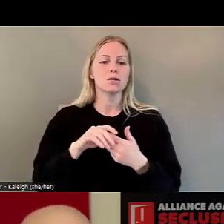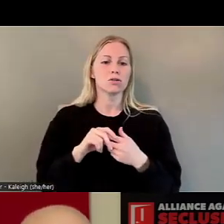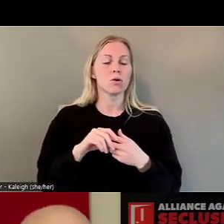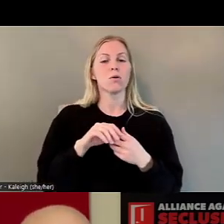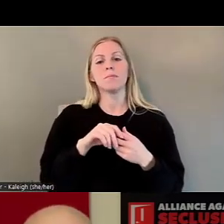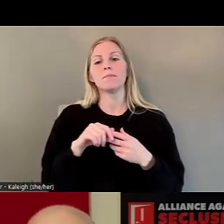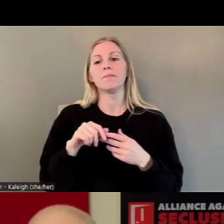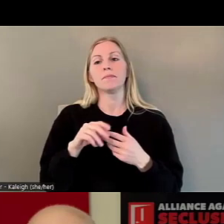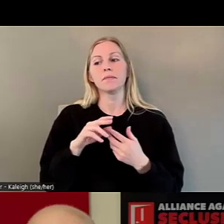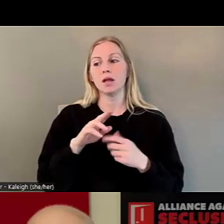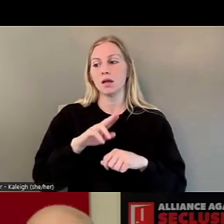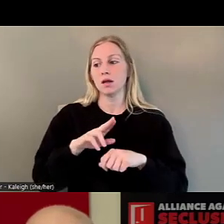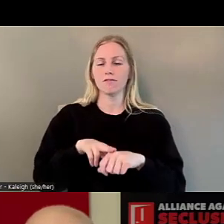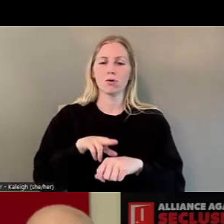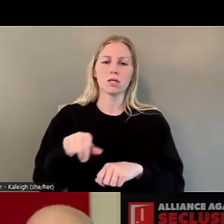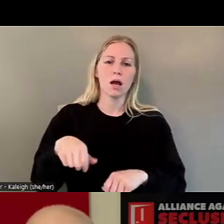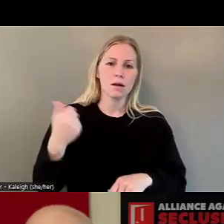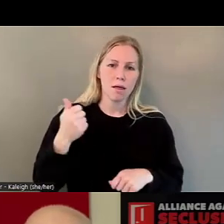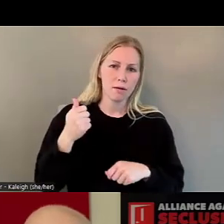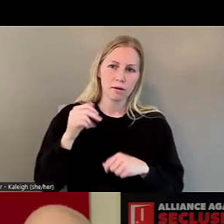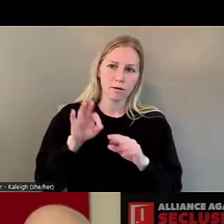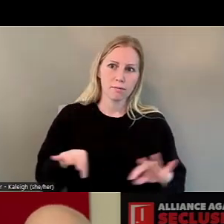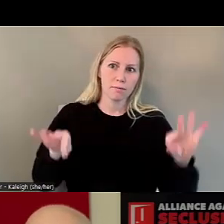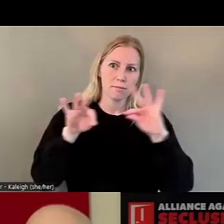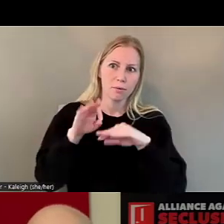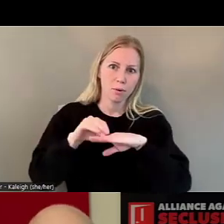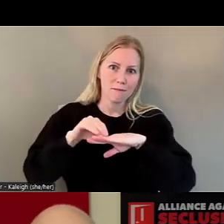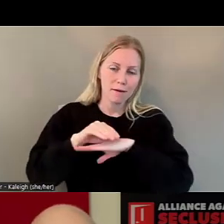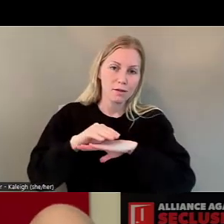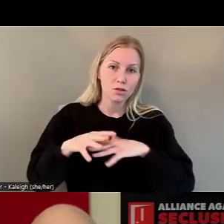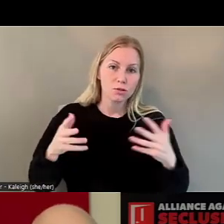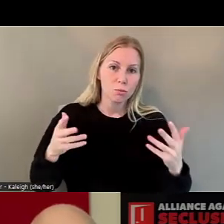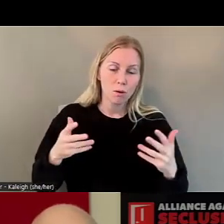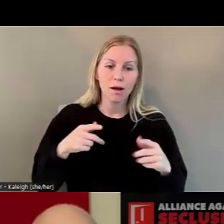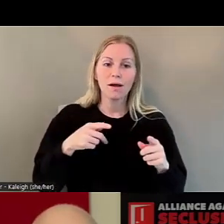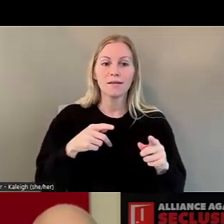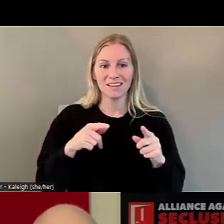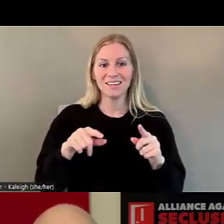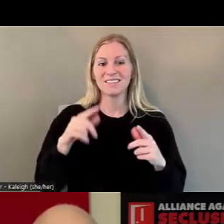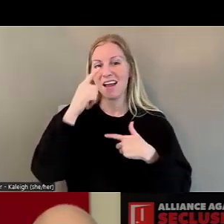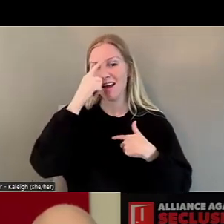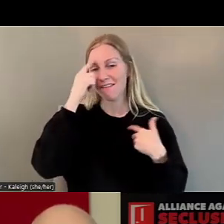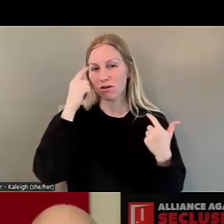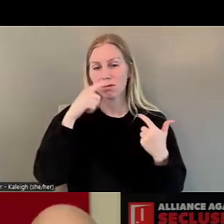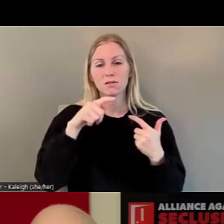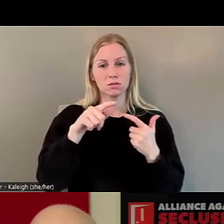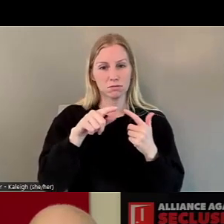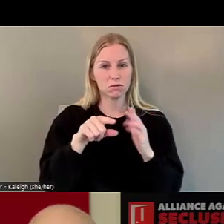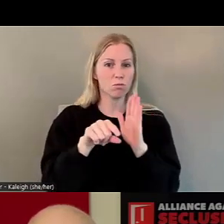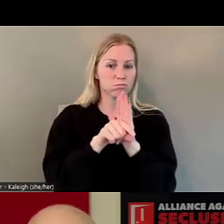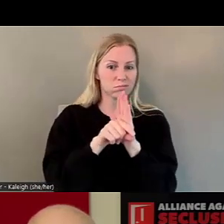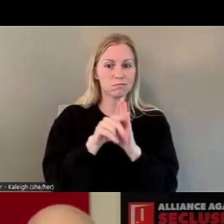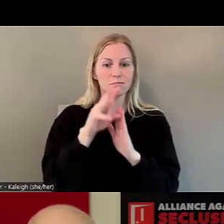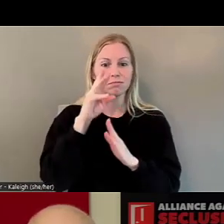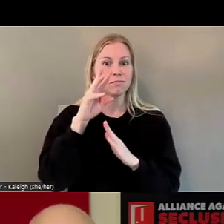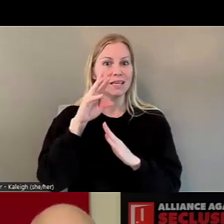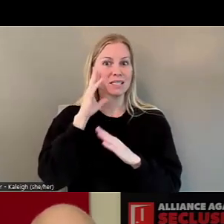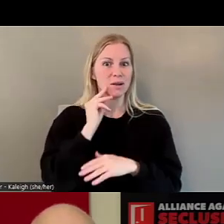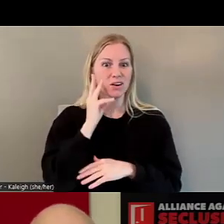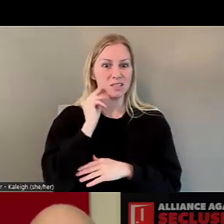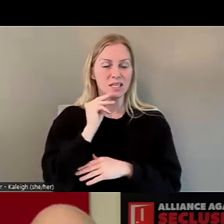another very important factor in all of this is that these adverse childhood experiences led to impacts on